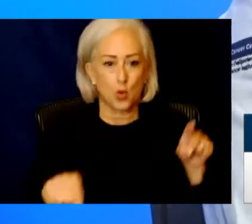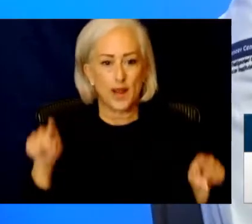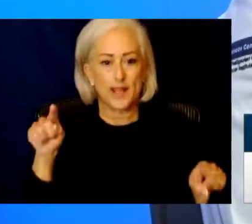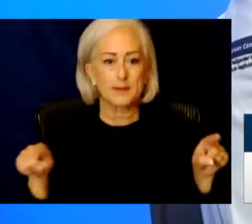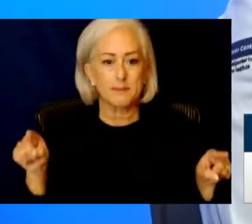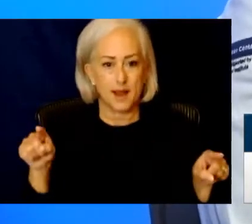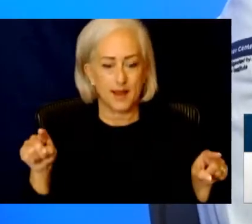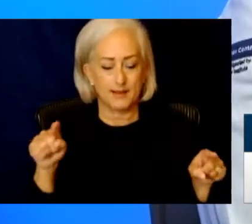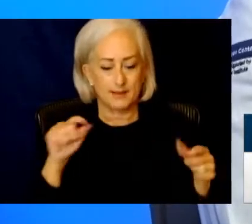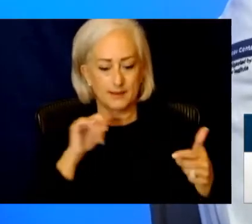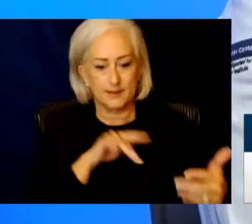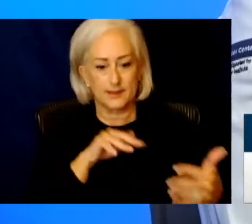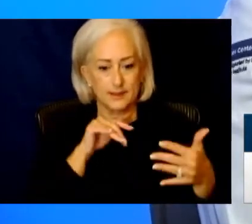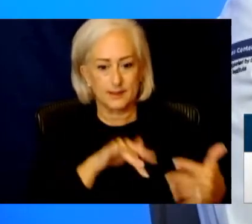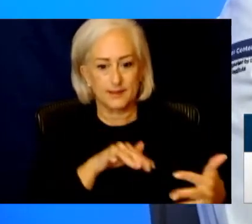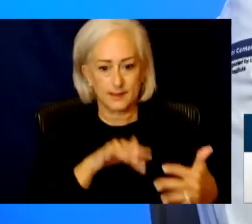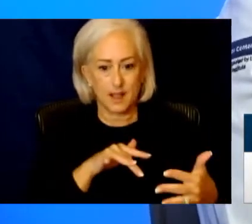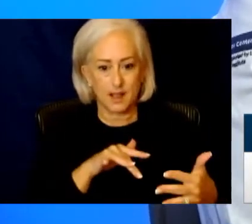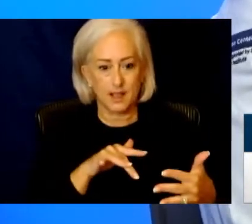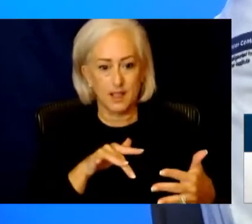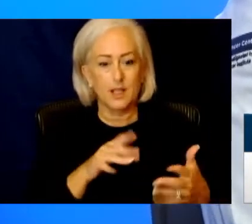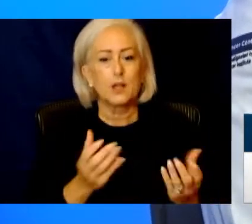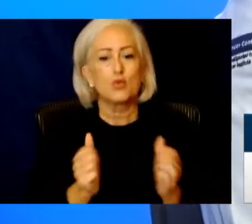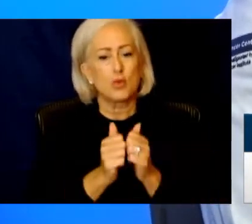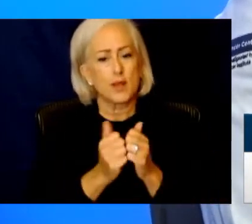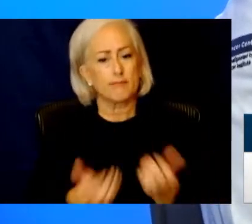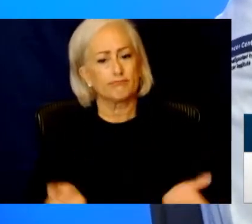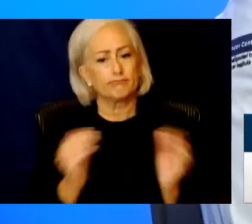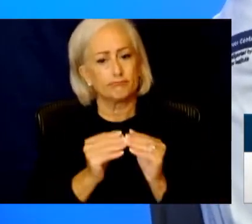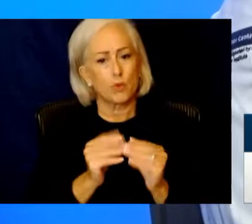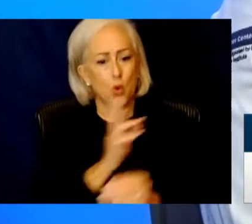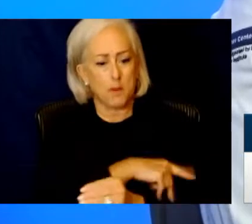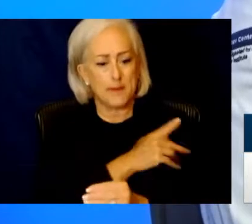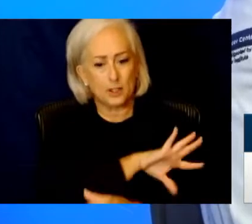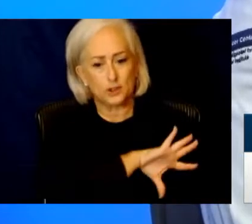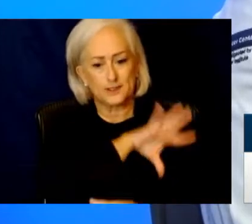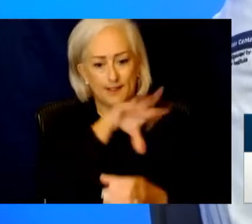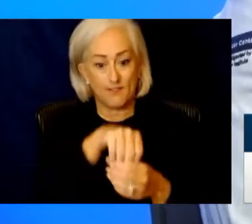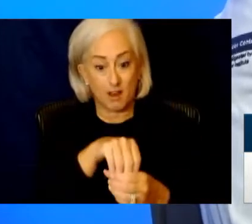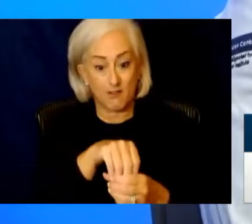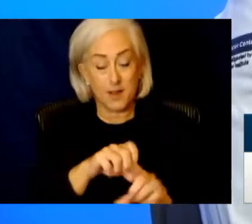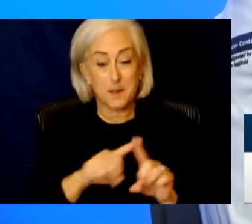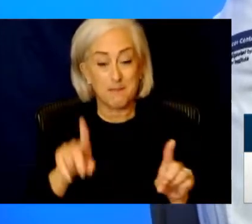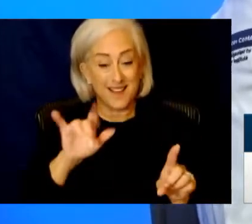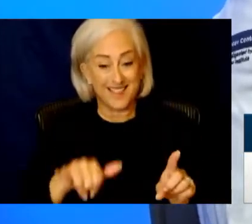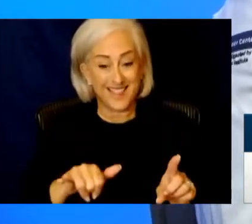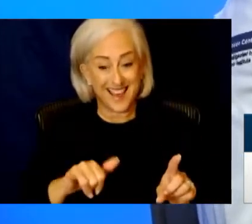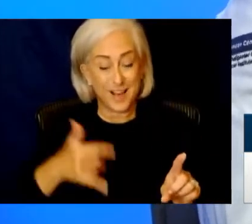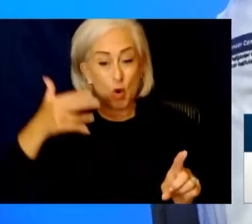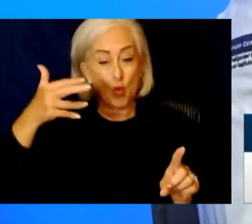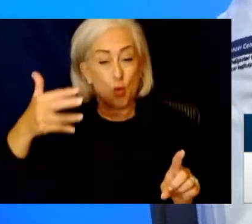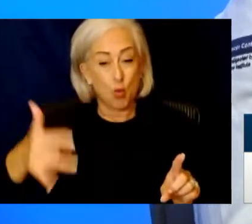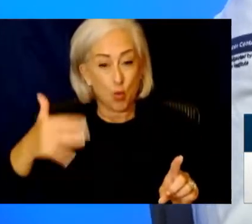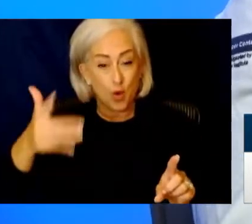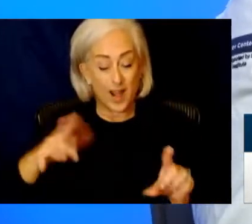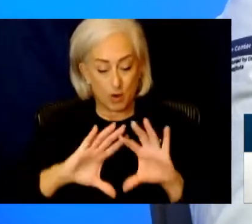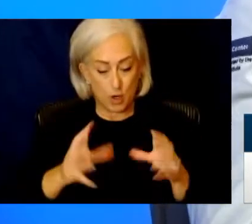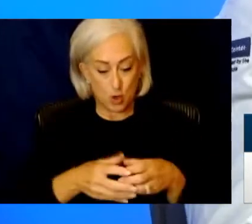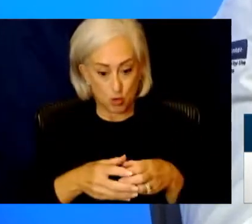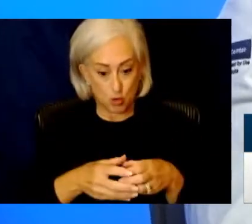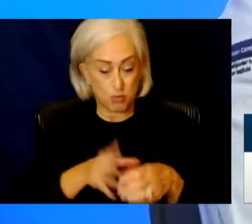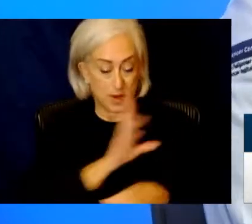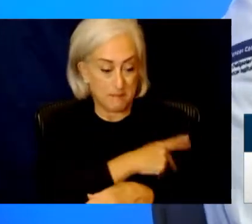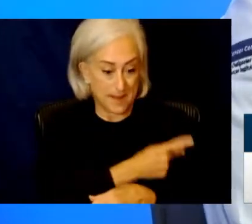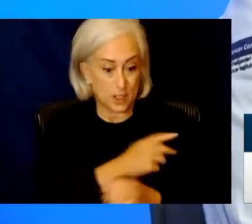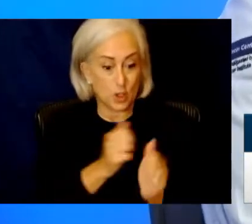studies with much higher numbers of patients, but this is a very rare population of patients with rectal cancer that are,